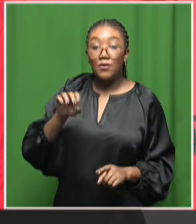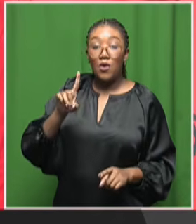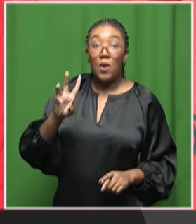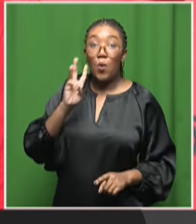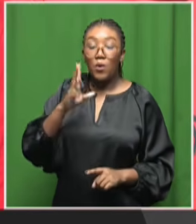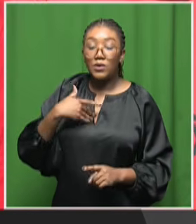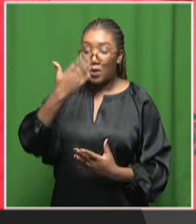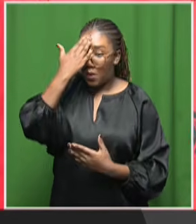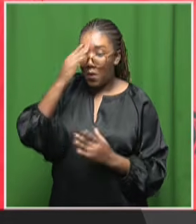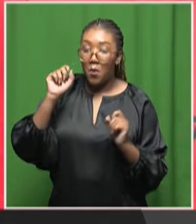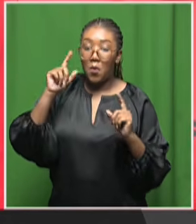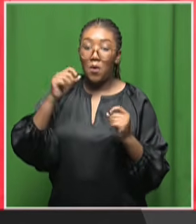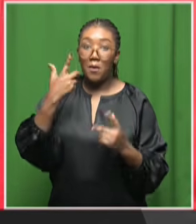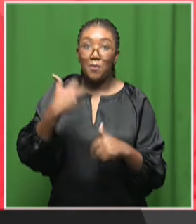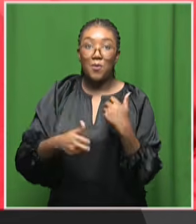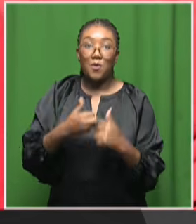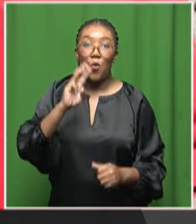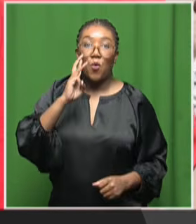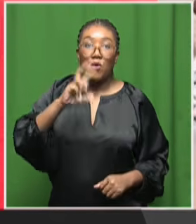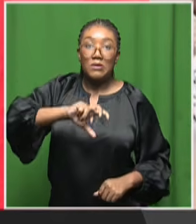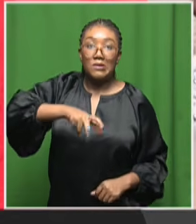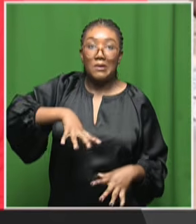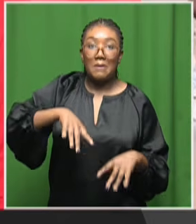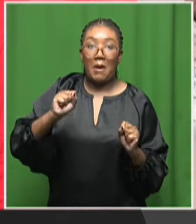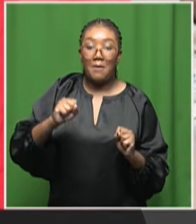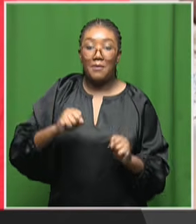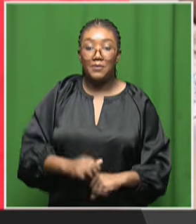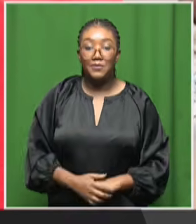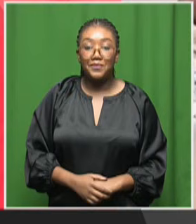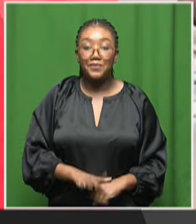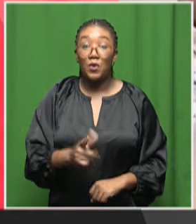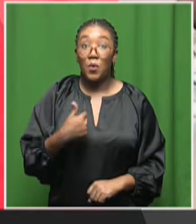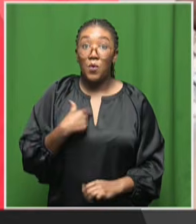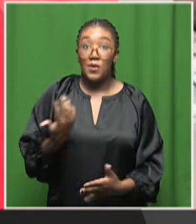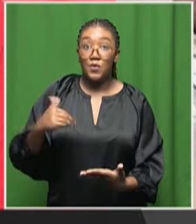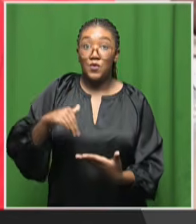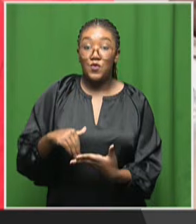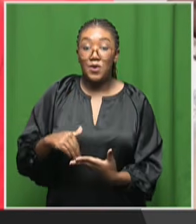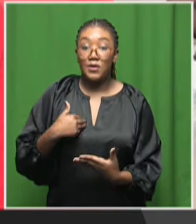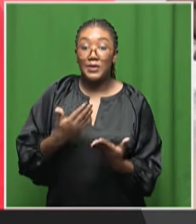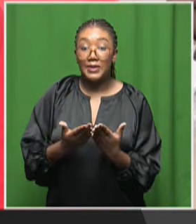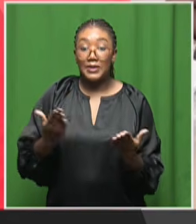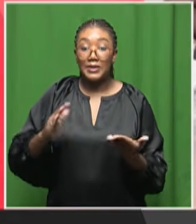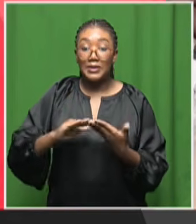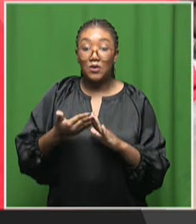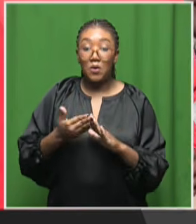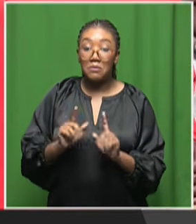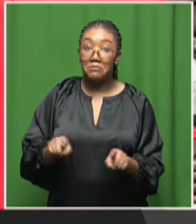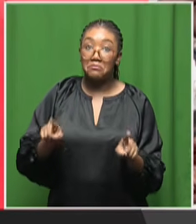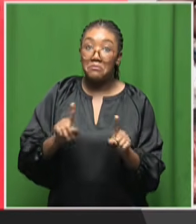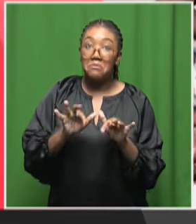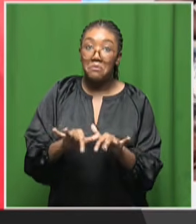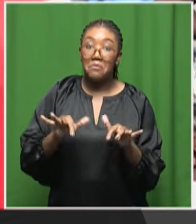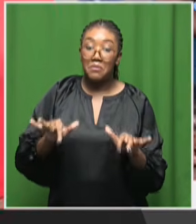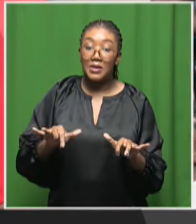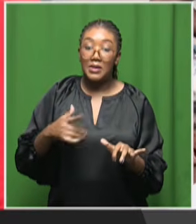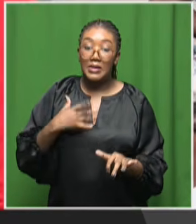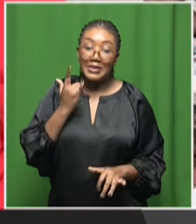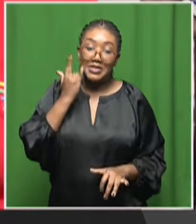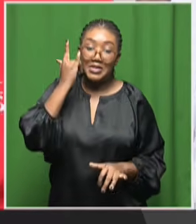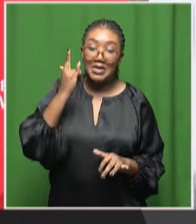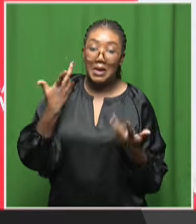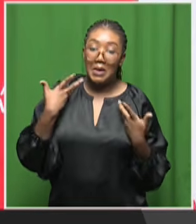issue and as they are trying to resolve it. When we came in here, Sakina, we spoke to some of the residents who are now shy shy